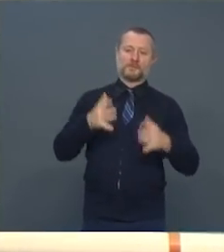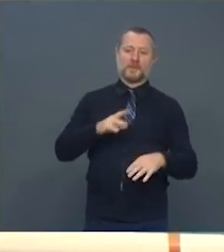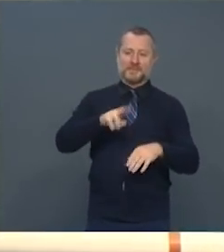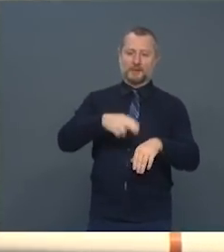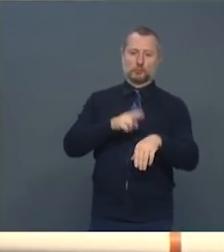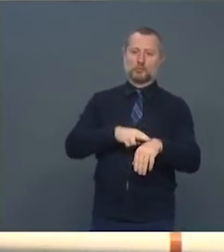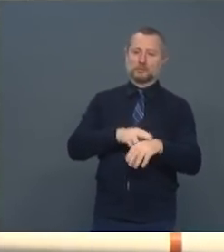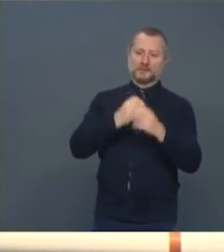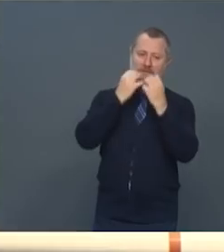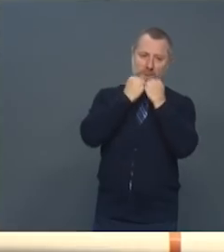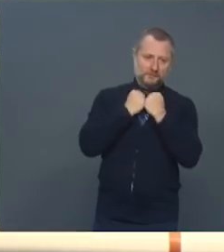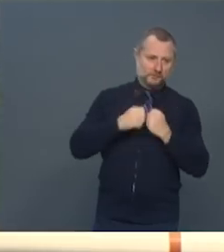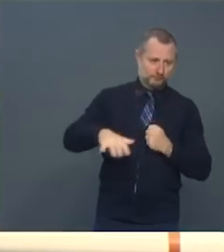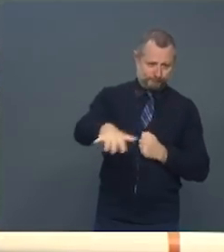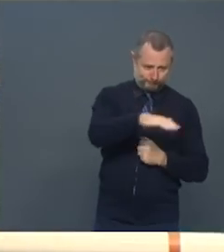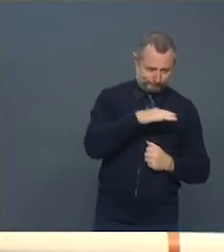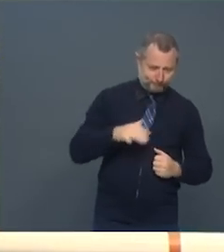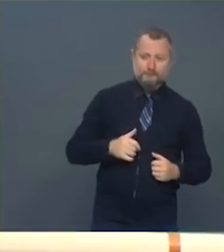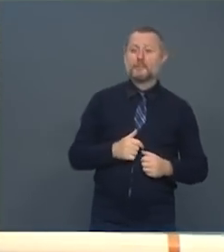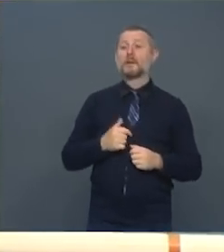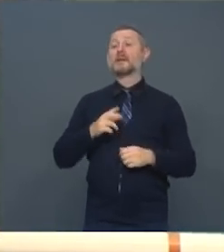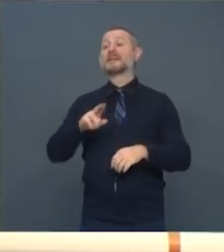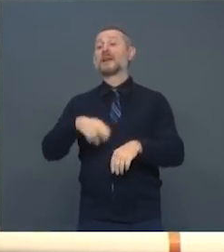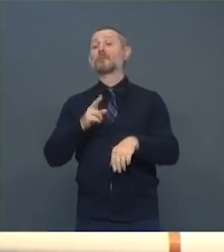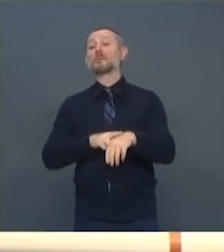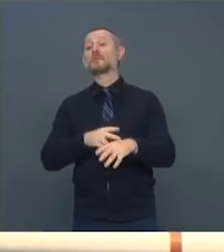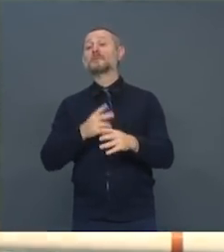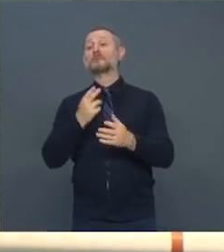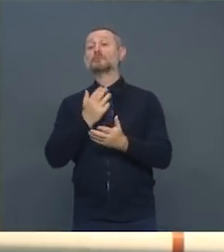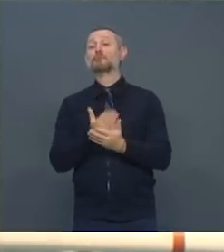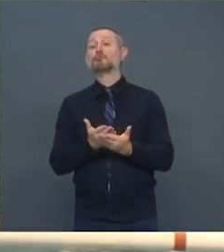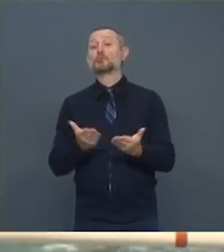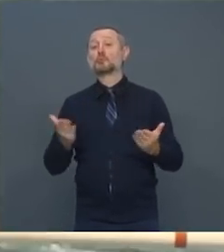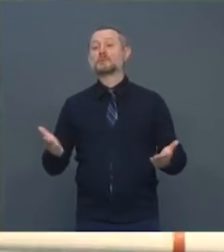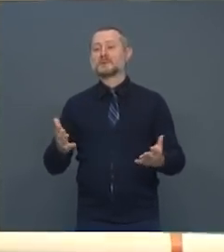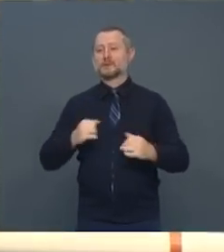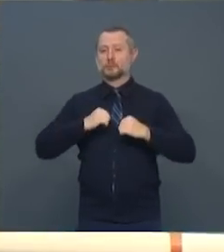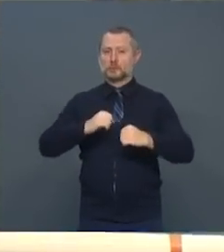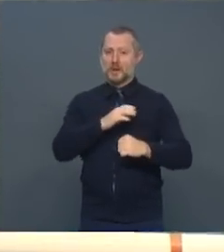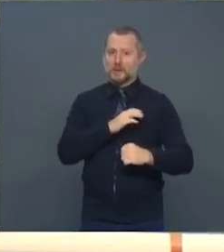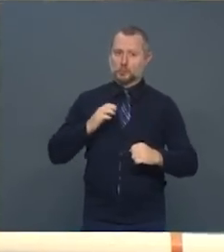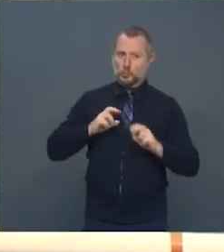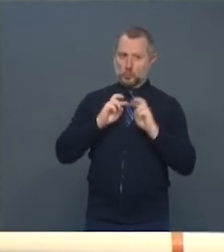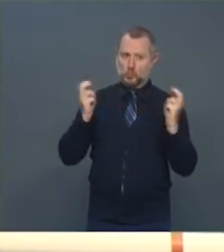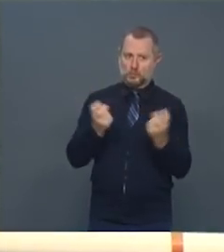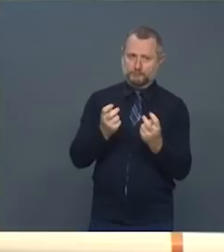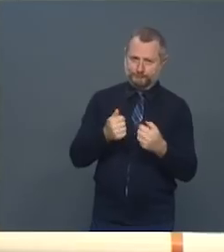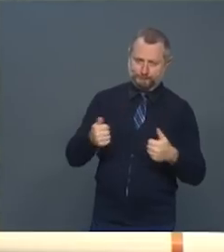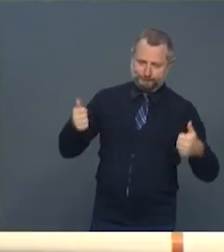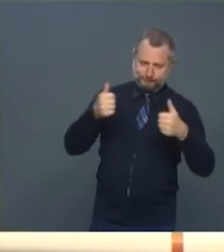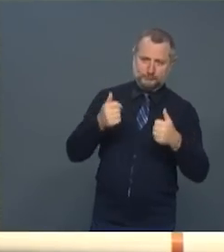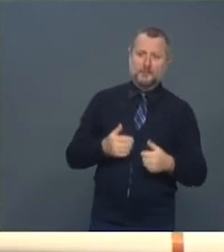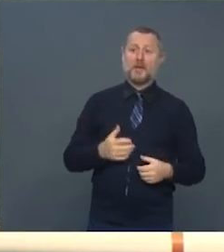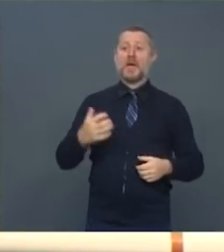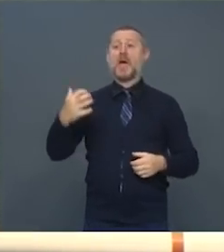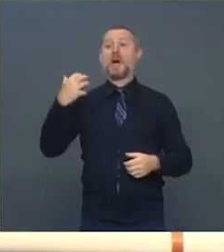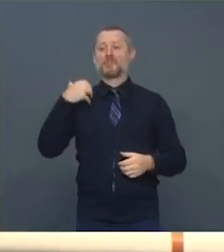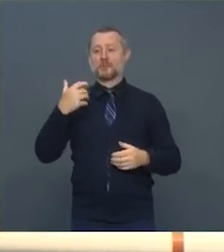Eric Goldstein from the Natural Resources Defense Council. Also, the great Captain Tony DeLernia. Everyone knows Tony.